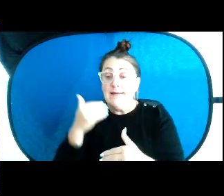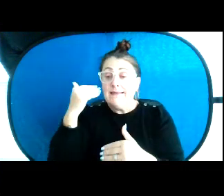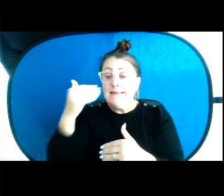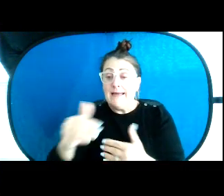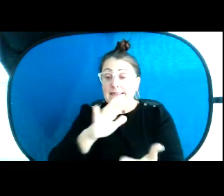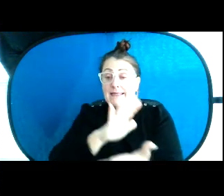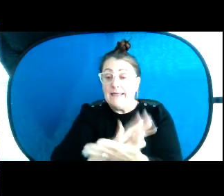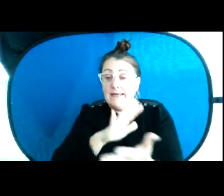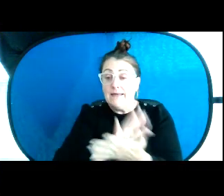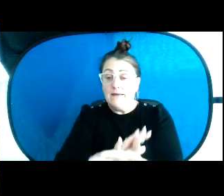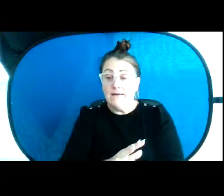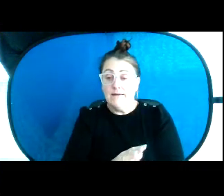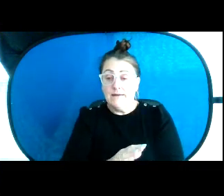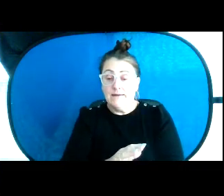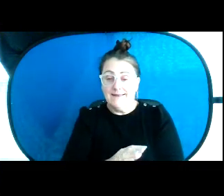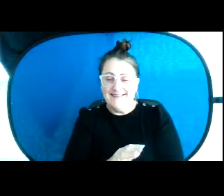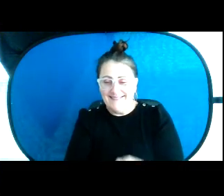next month,